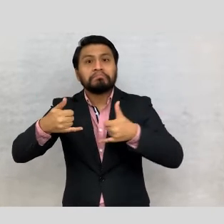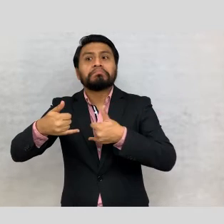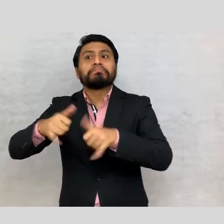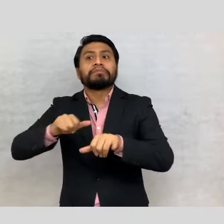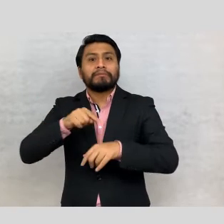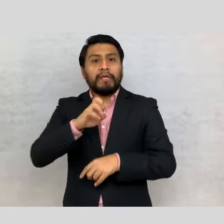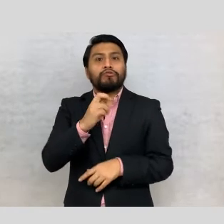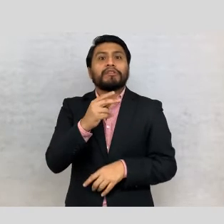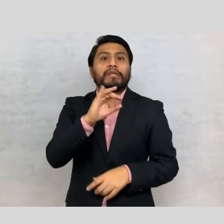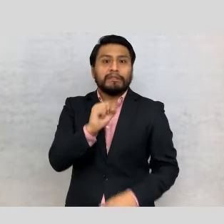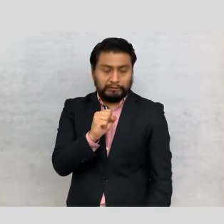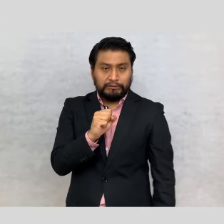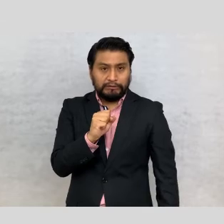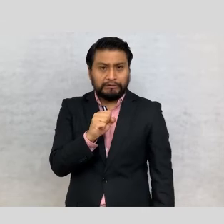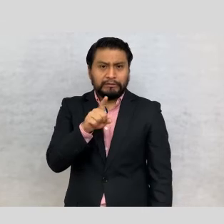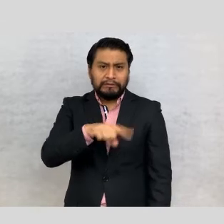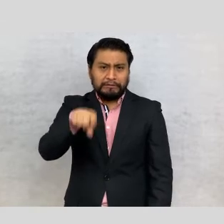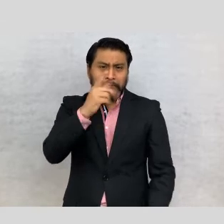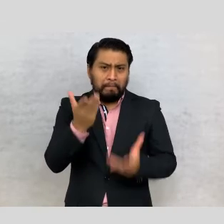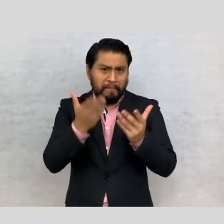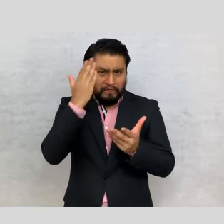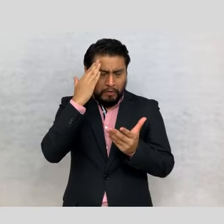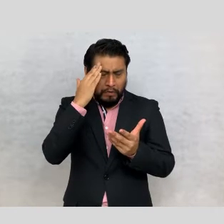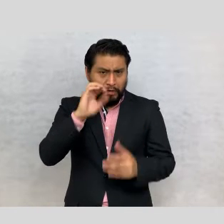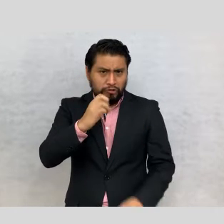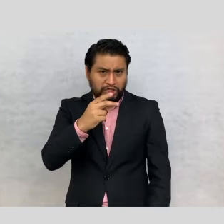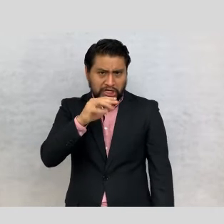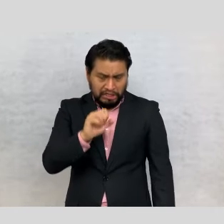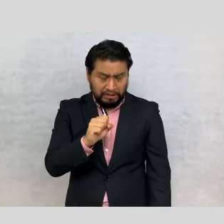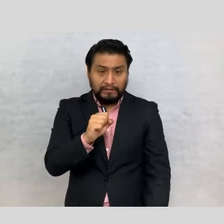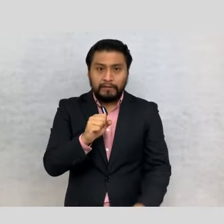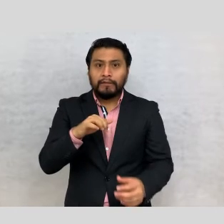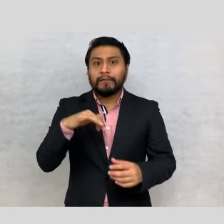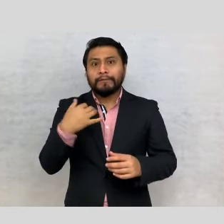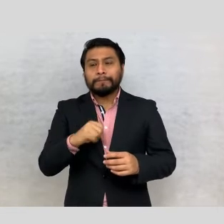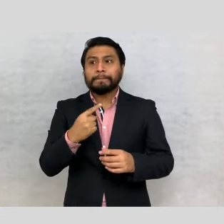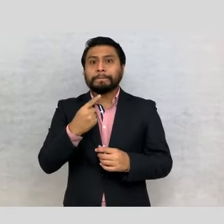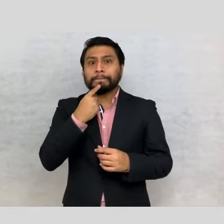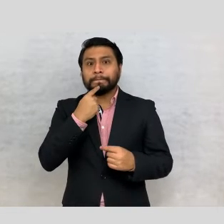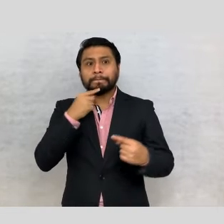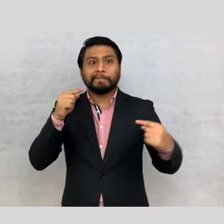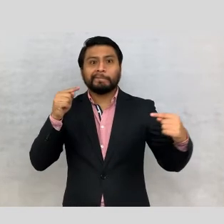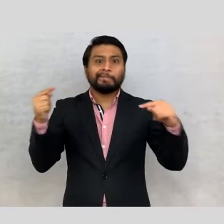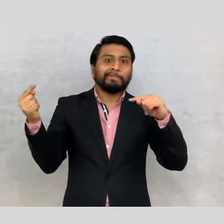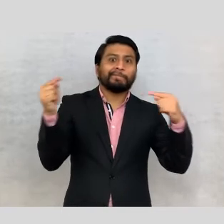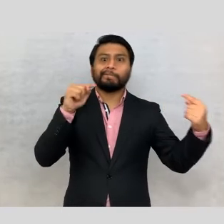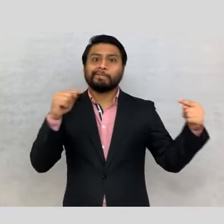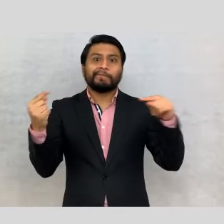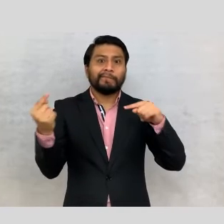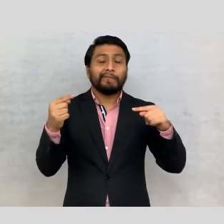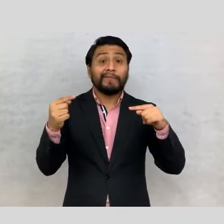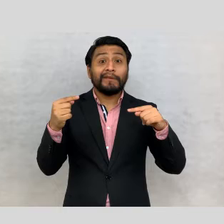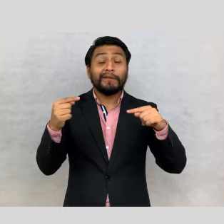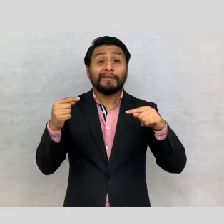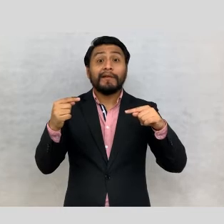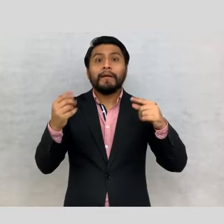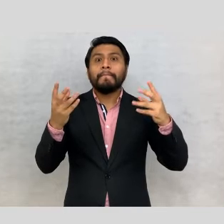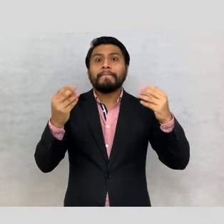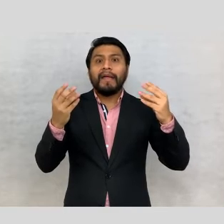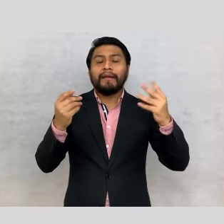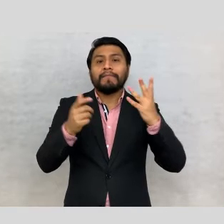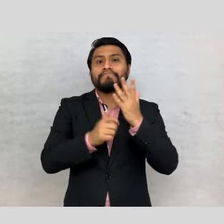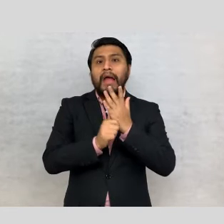known, eugenics became a very disputed word, and many international magazines,